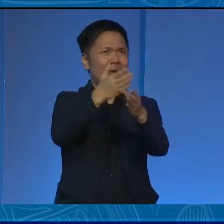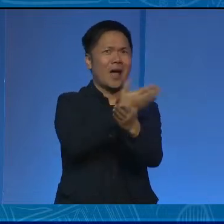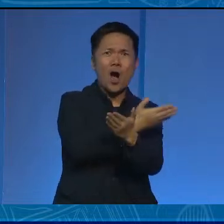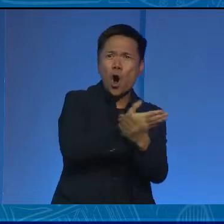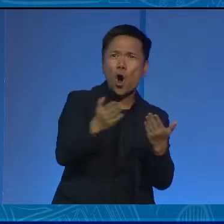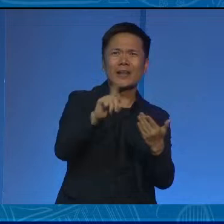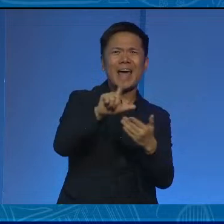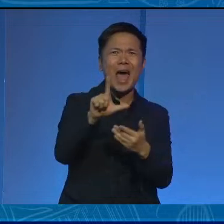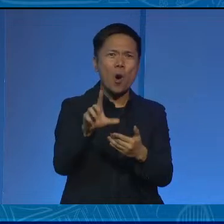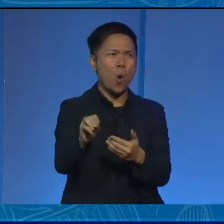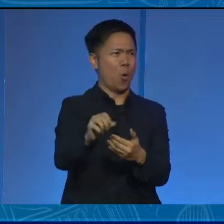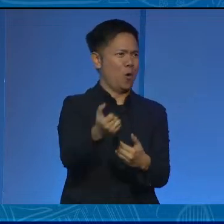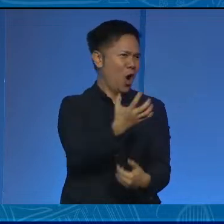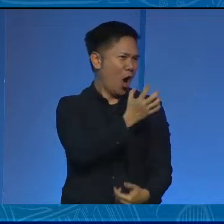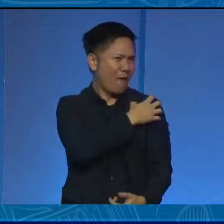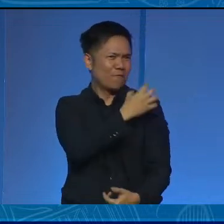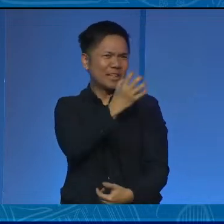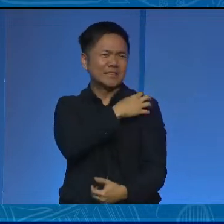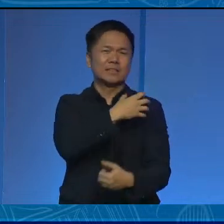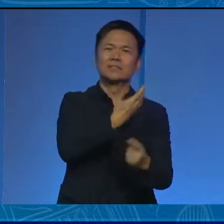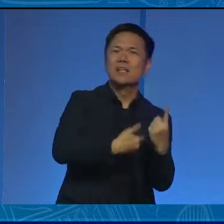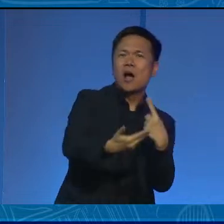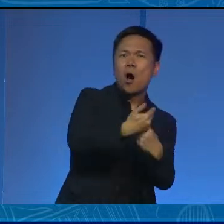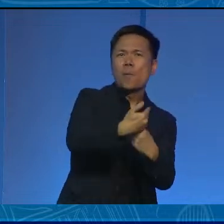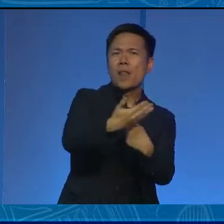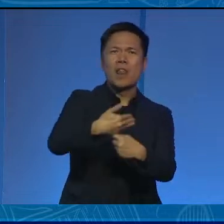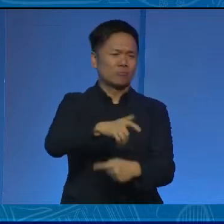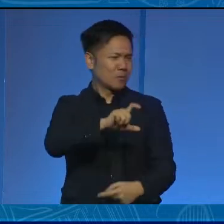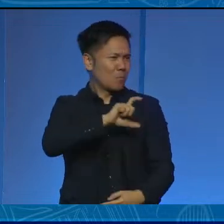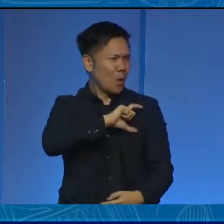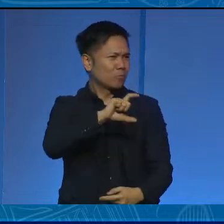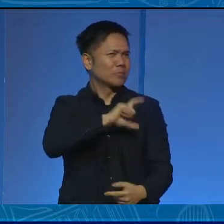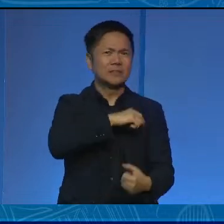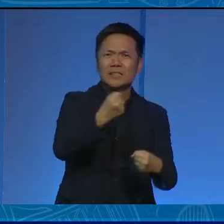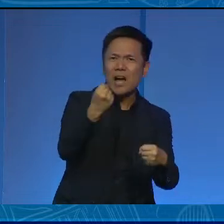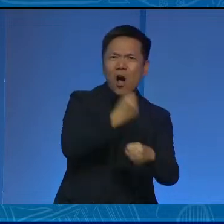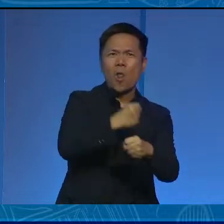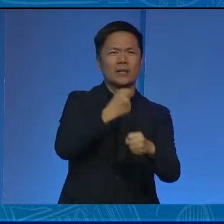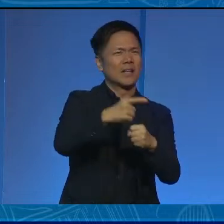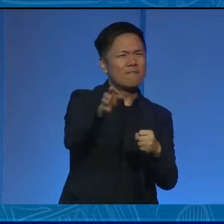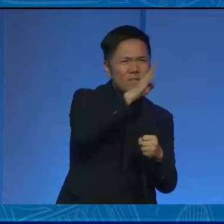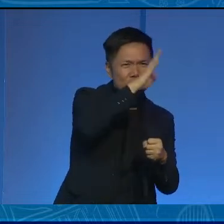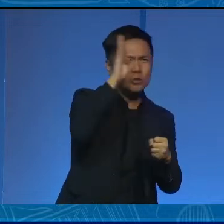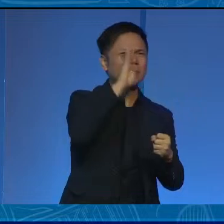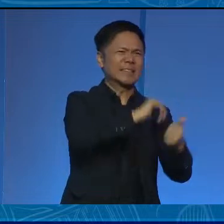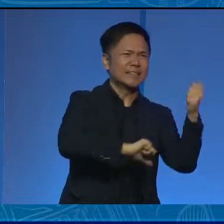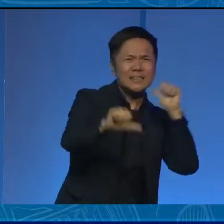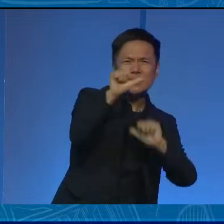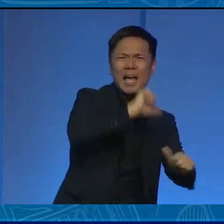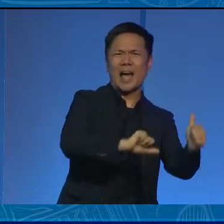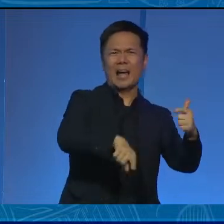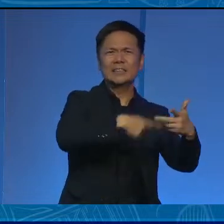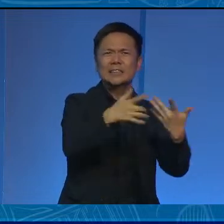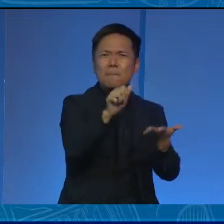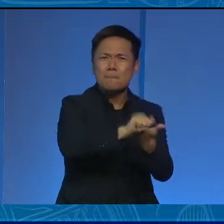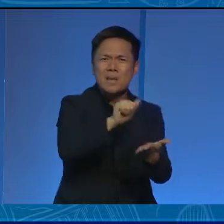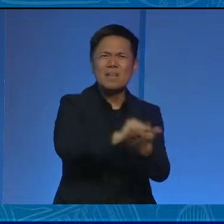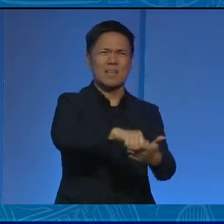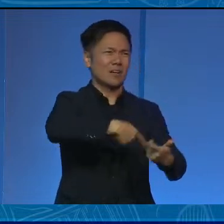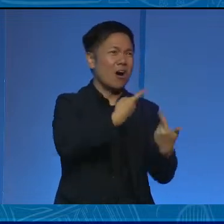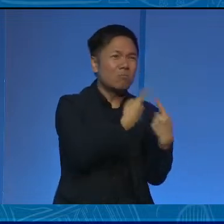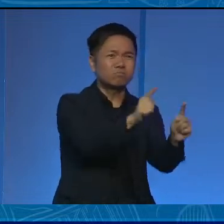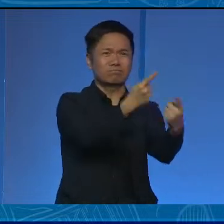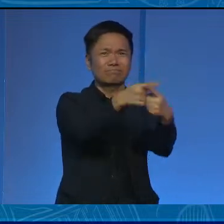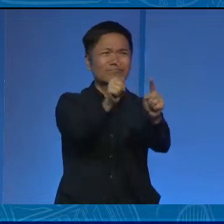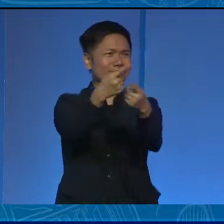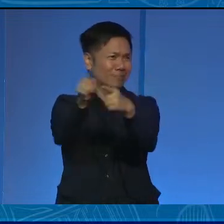supporting us, security personnel, colleagues from scientific institutions, media teams. Each one